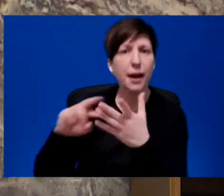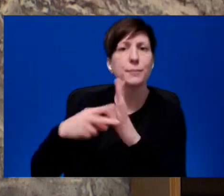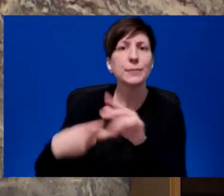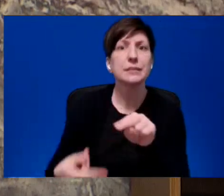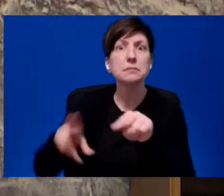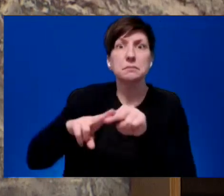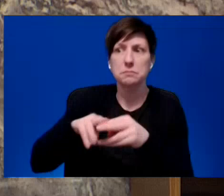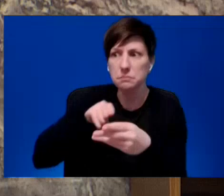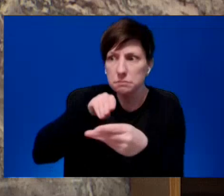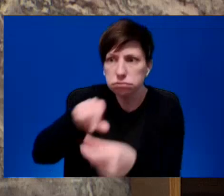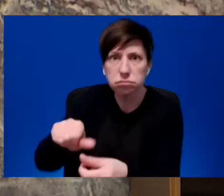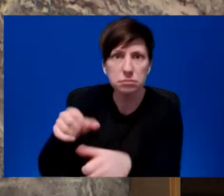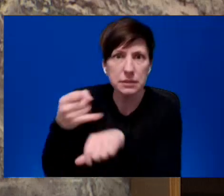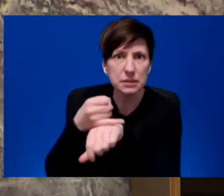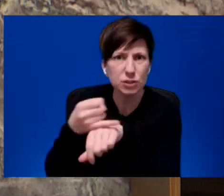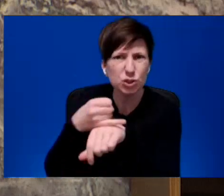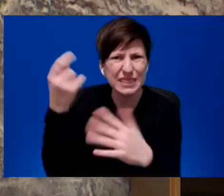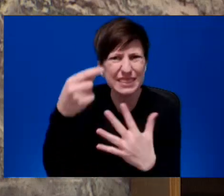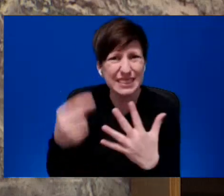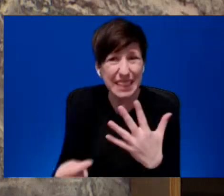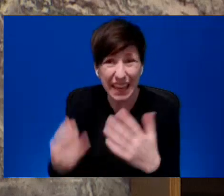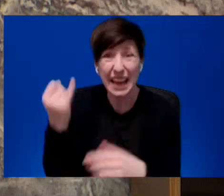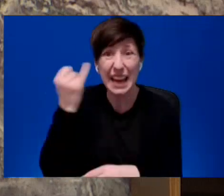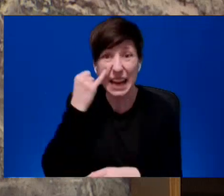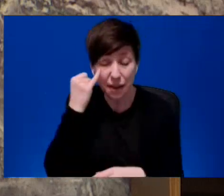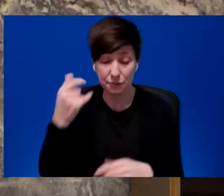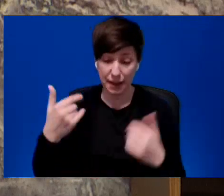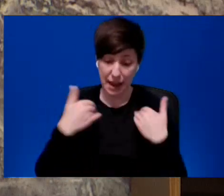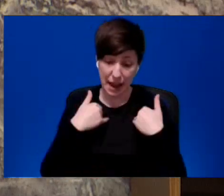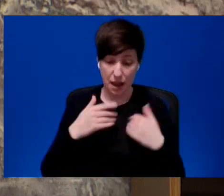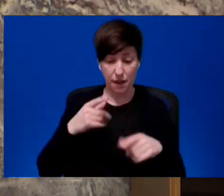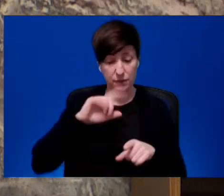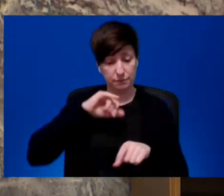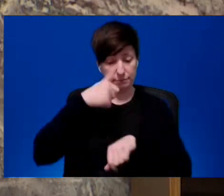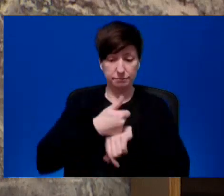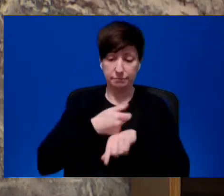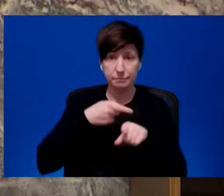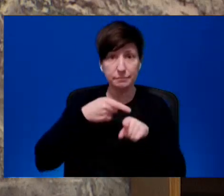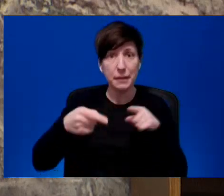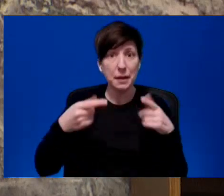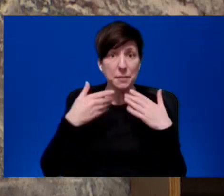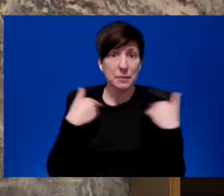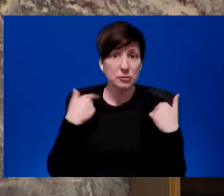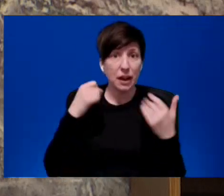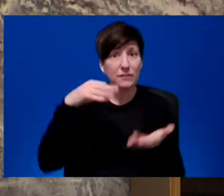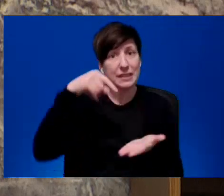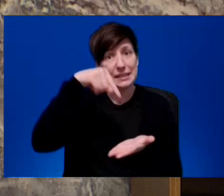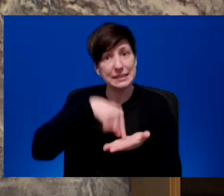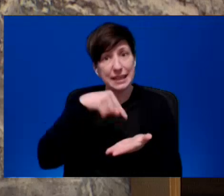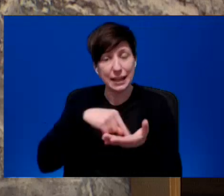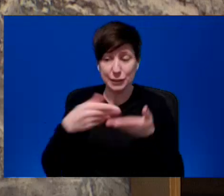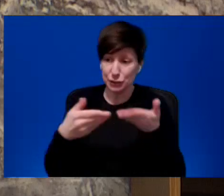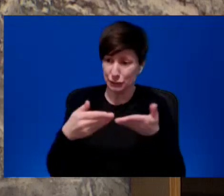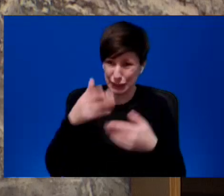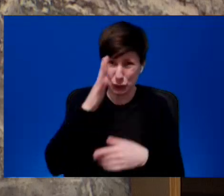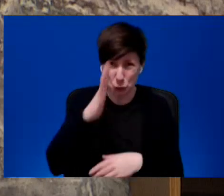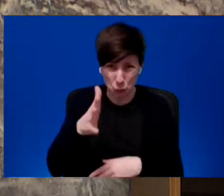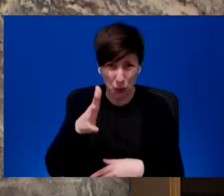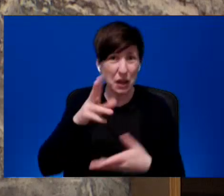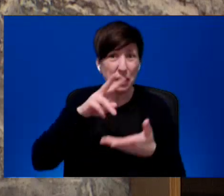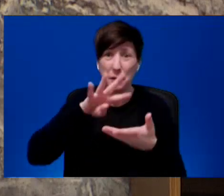Debt Servicing, it would rank as BC's 4th largest government ministry, siphoning